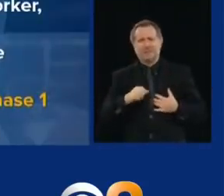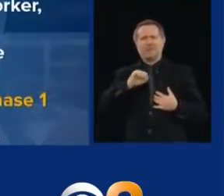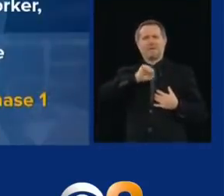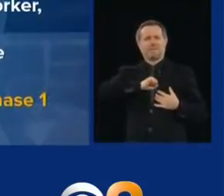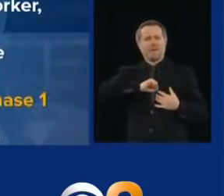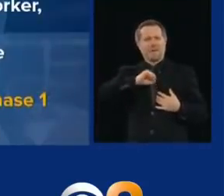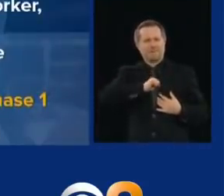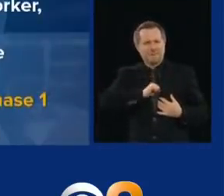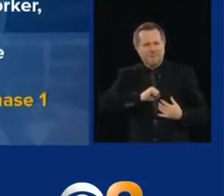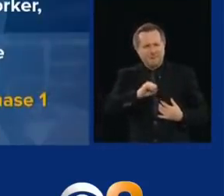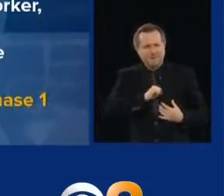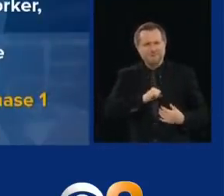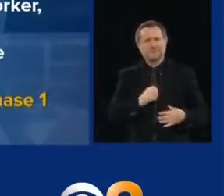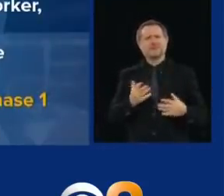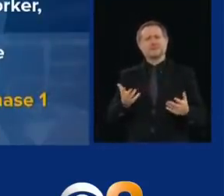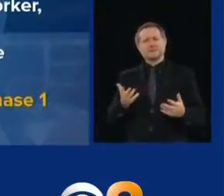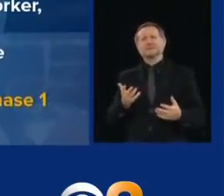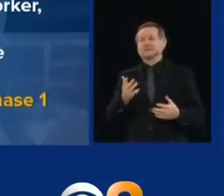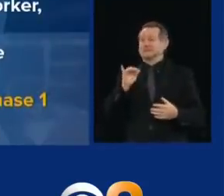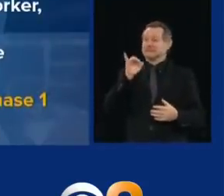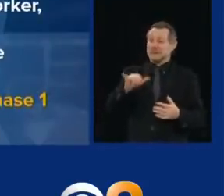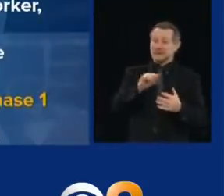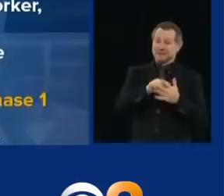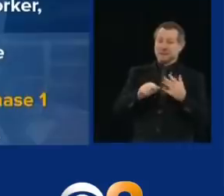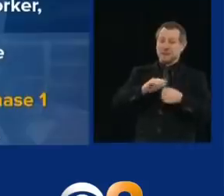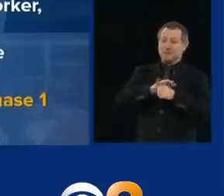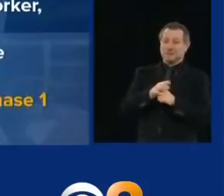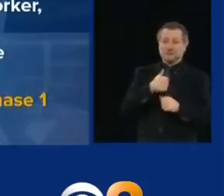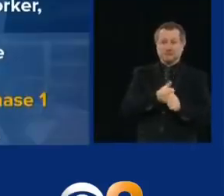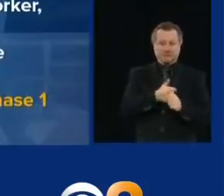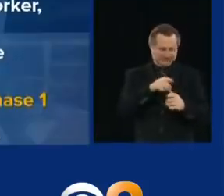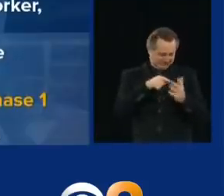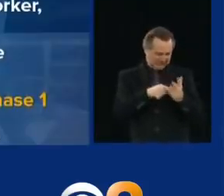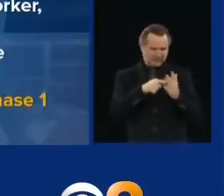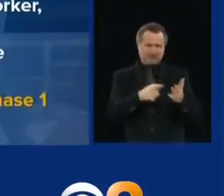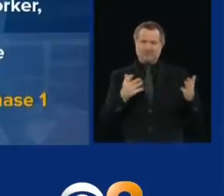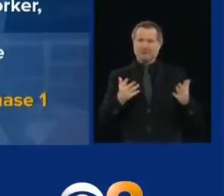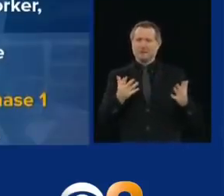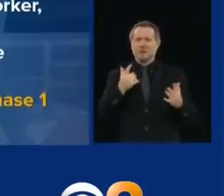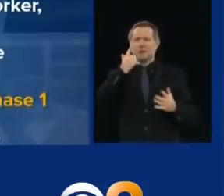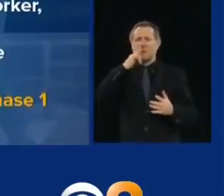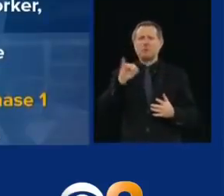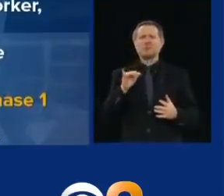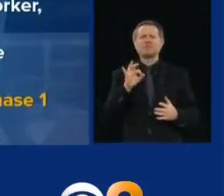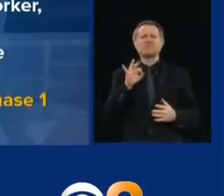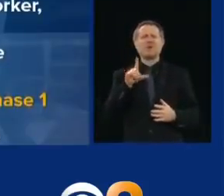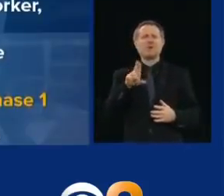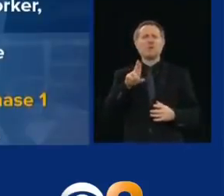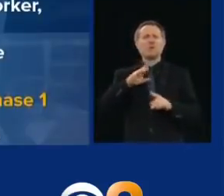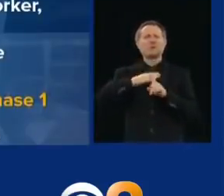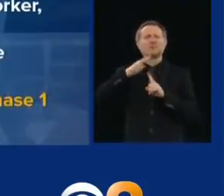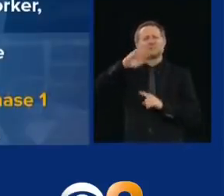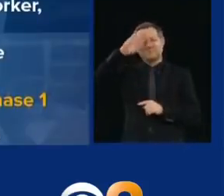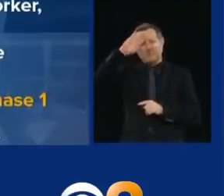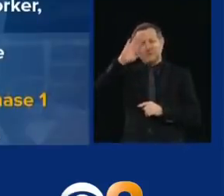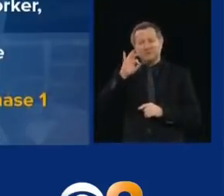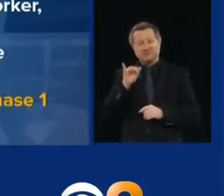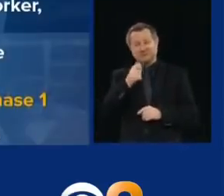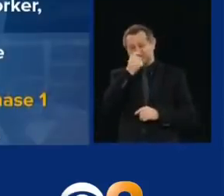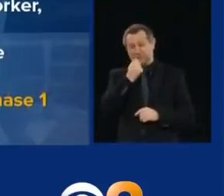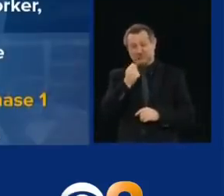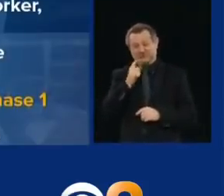cough, right? Because COVID symptoms are basically like flu symptoms. If you think you have